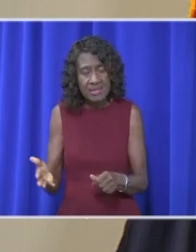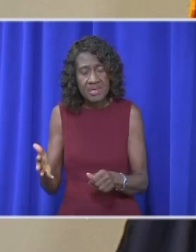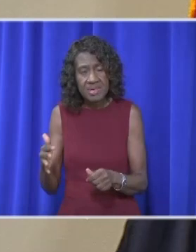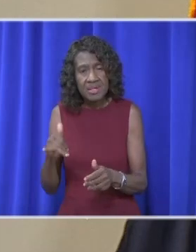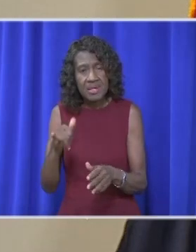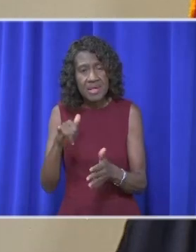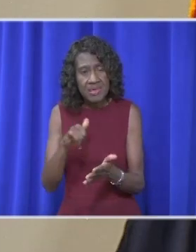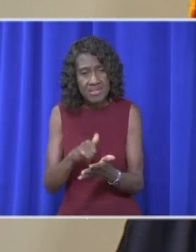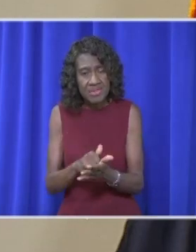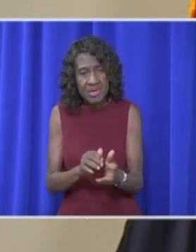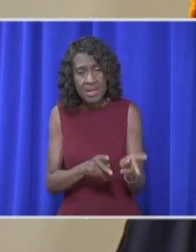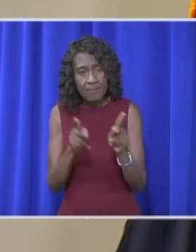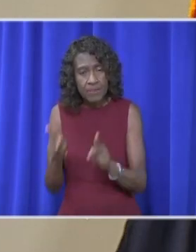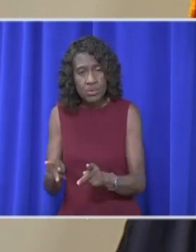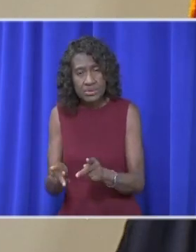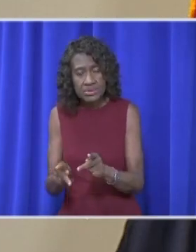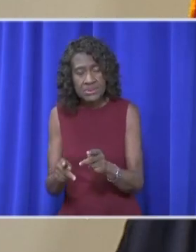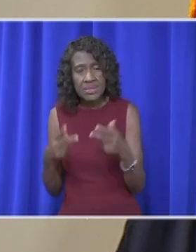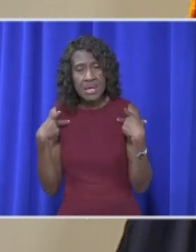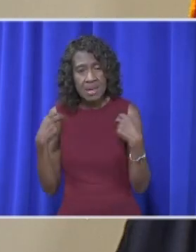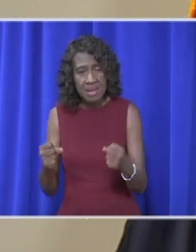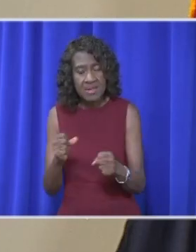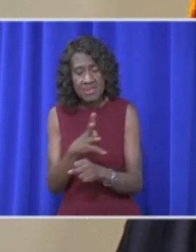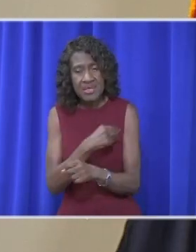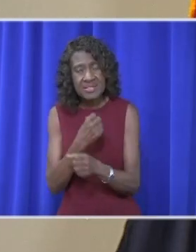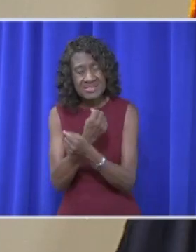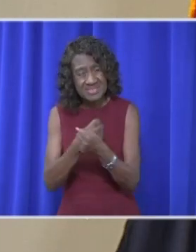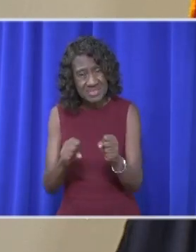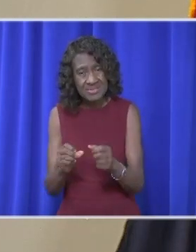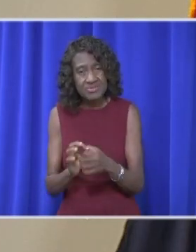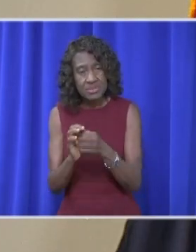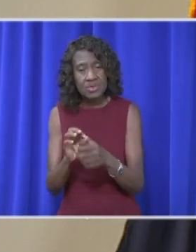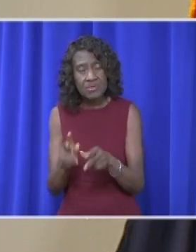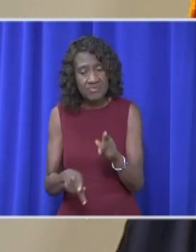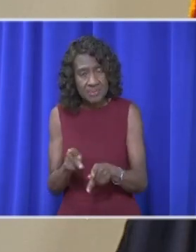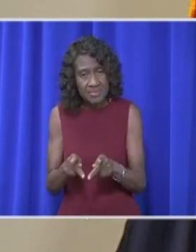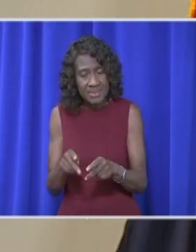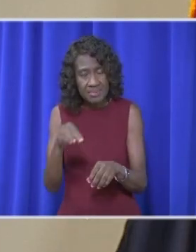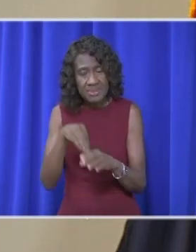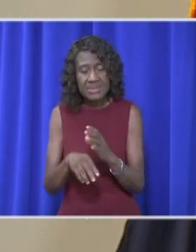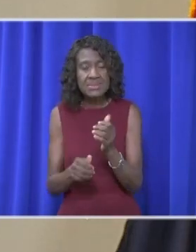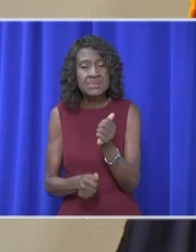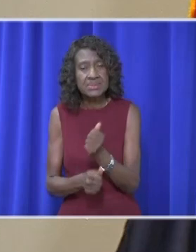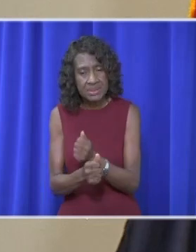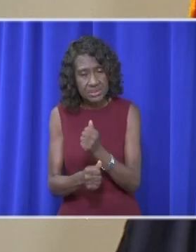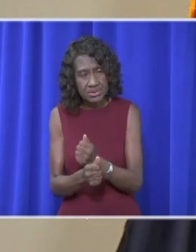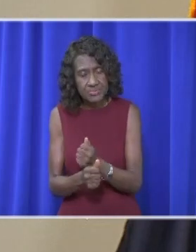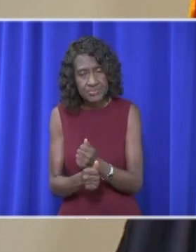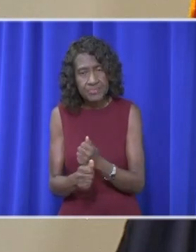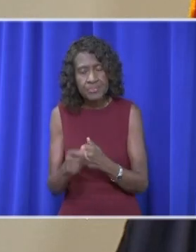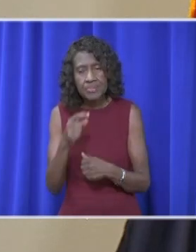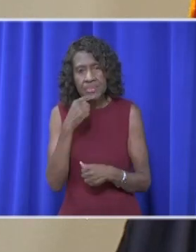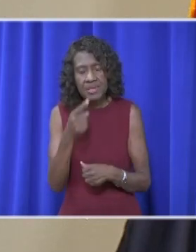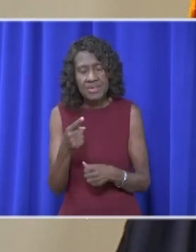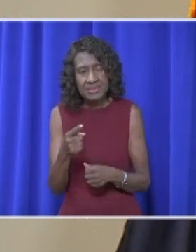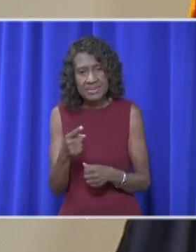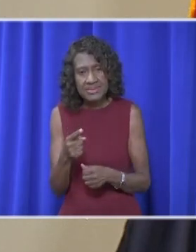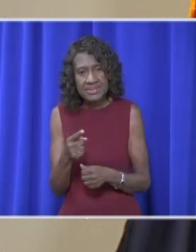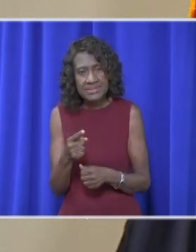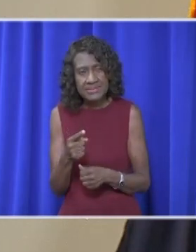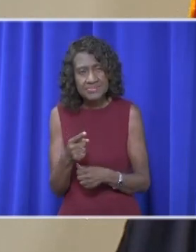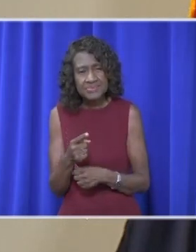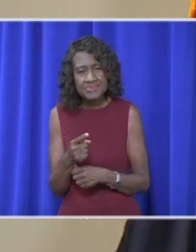people. We know that many people are still experiencing hardships from the high cost of living, which continues to impact their quality of